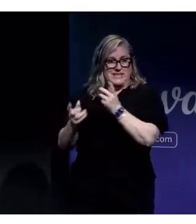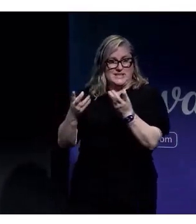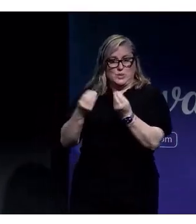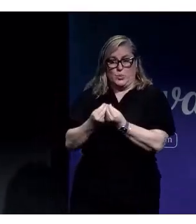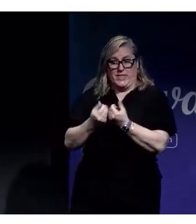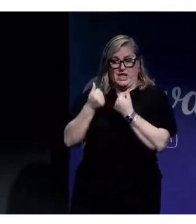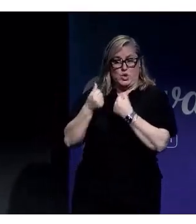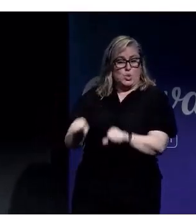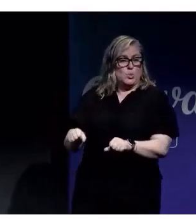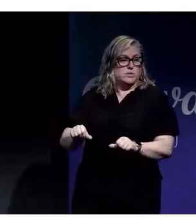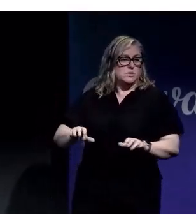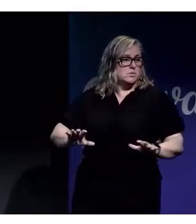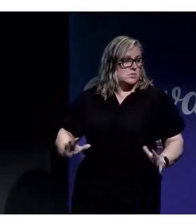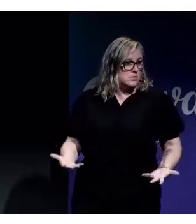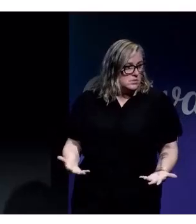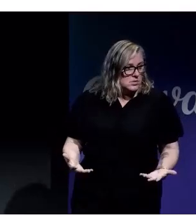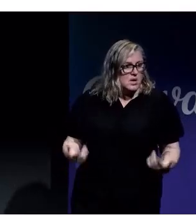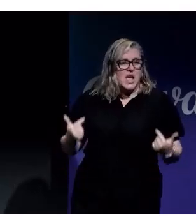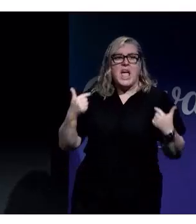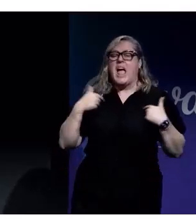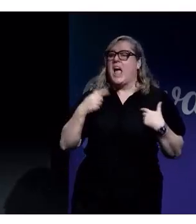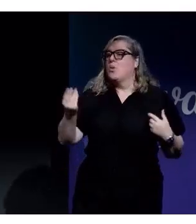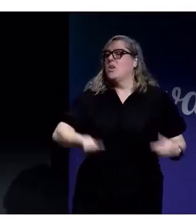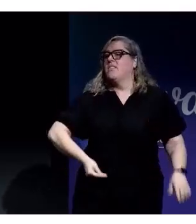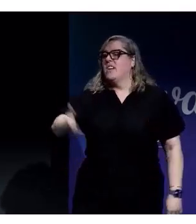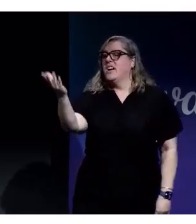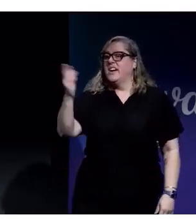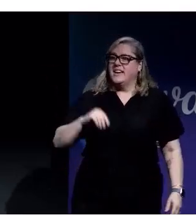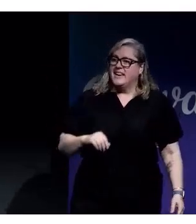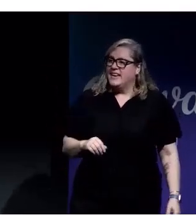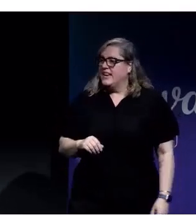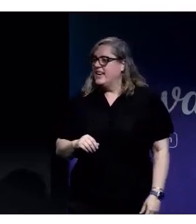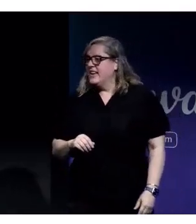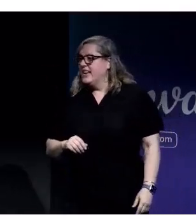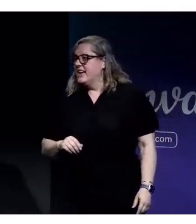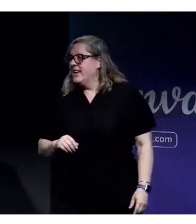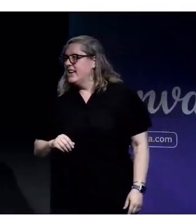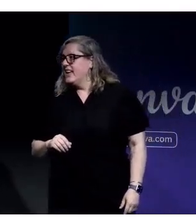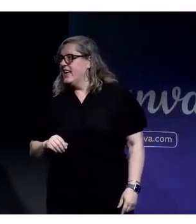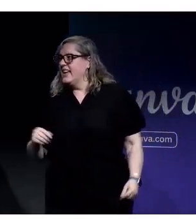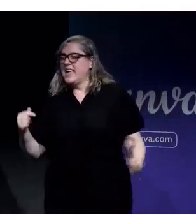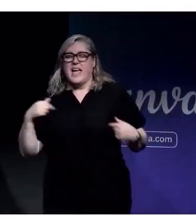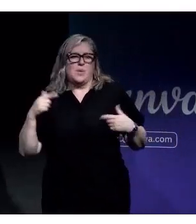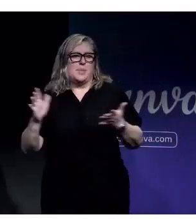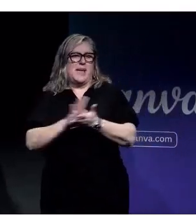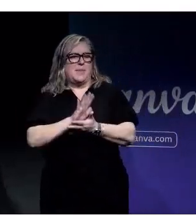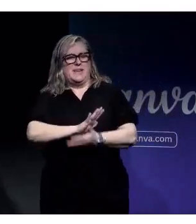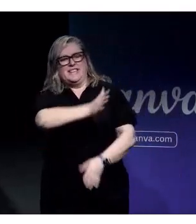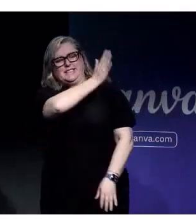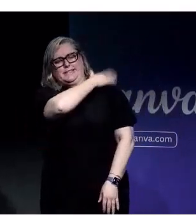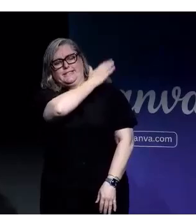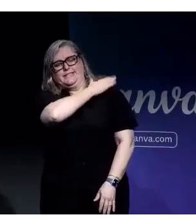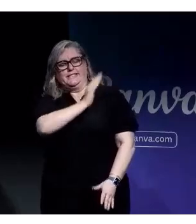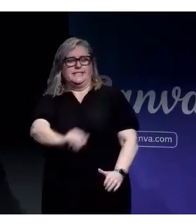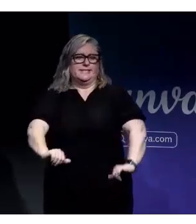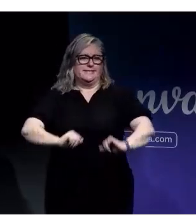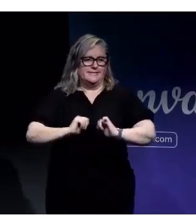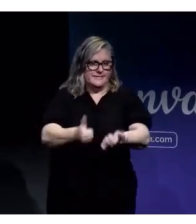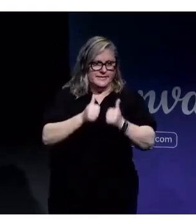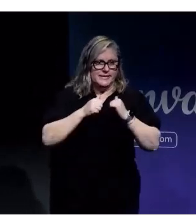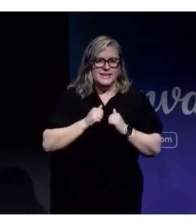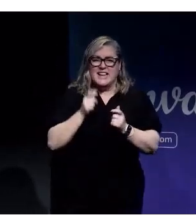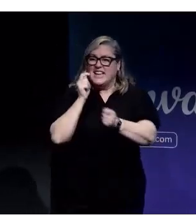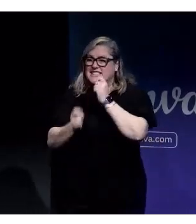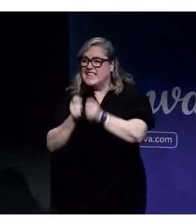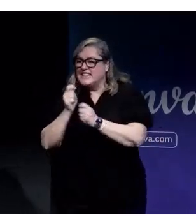hadn't tested with users, I would have shipped that thing and I would have been happy, pat on the back, job's done. We tested